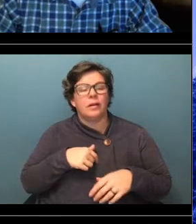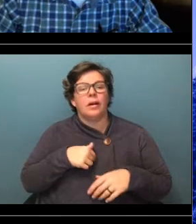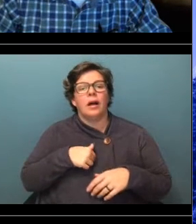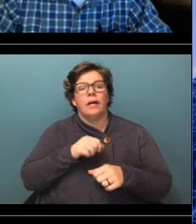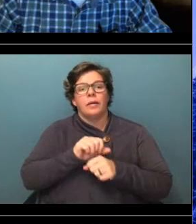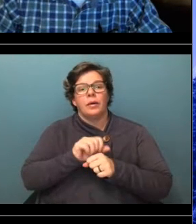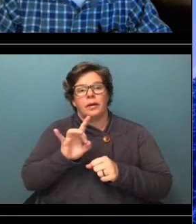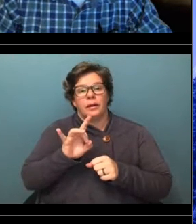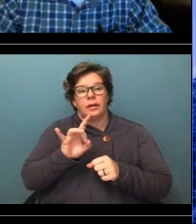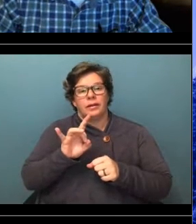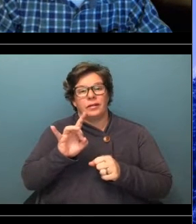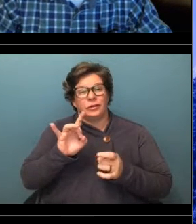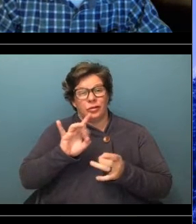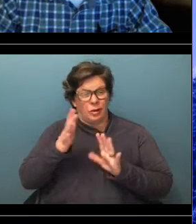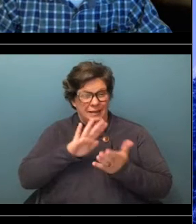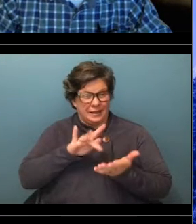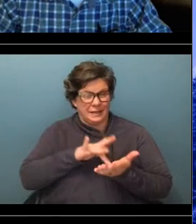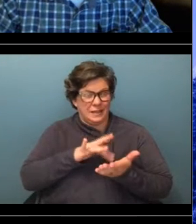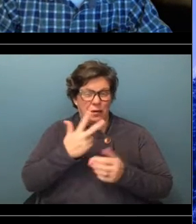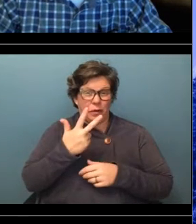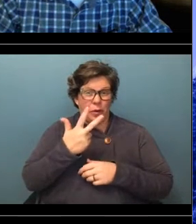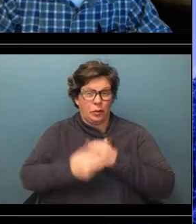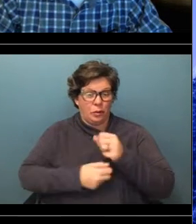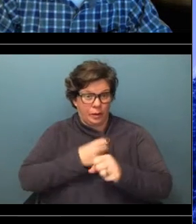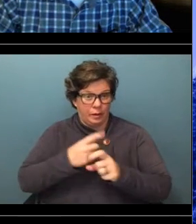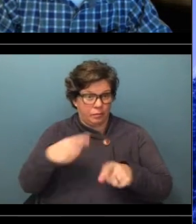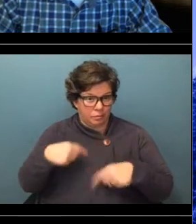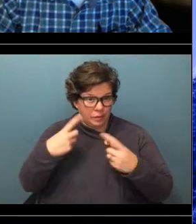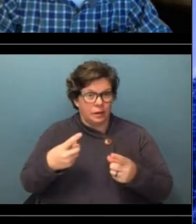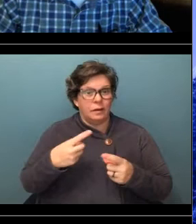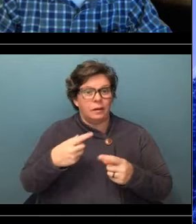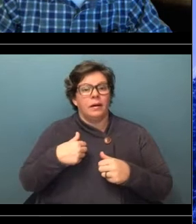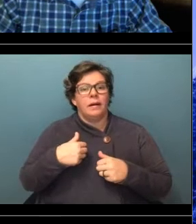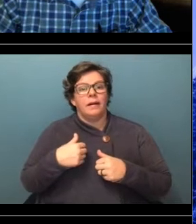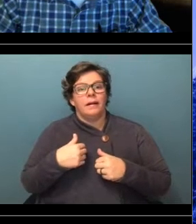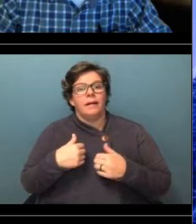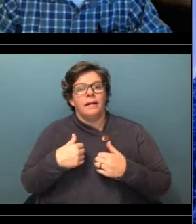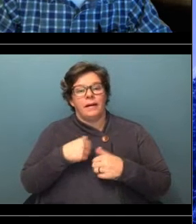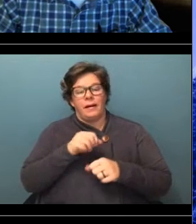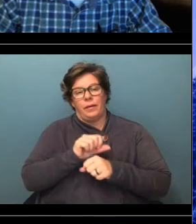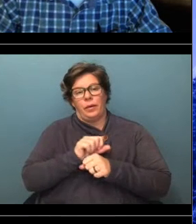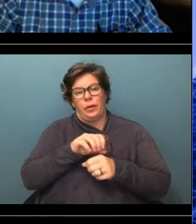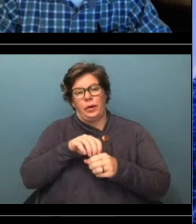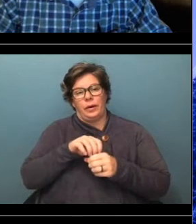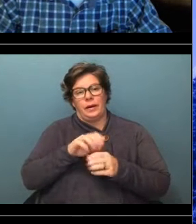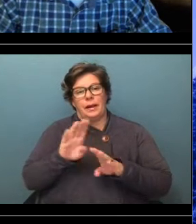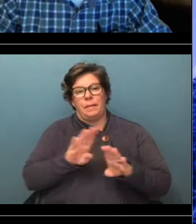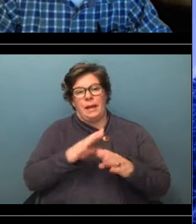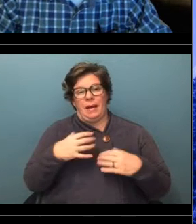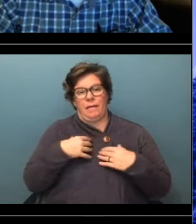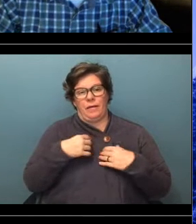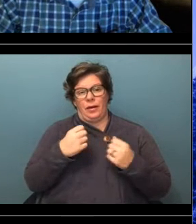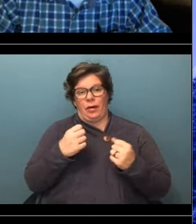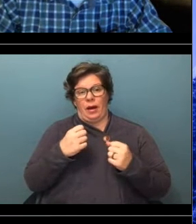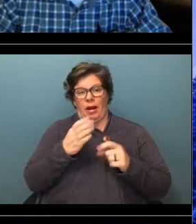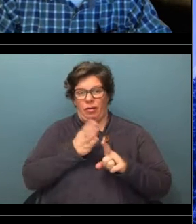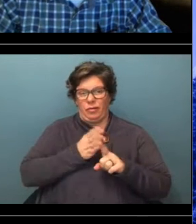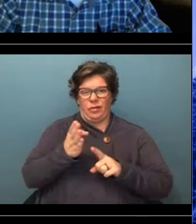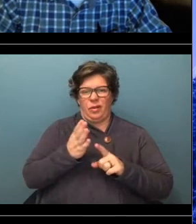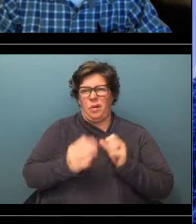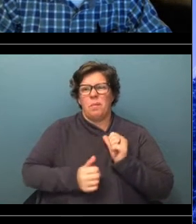the Crisis Center for the better part of 3 years, and I have worked in the behavioral health realm for the majority of my